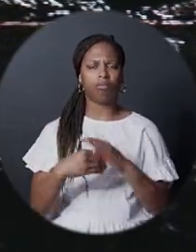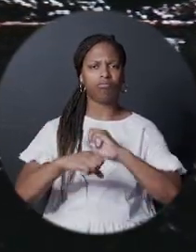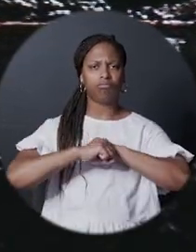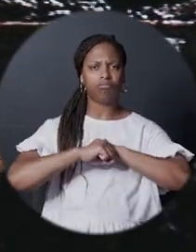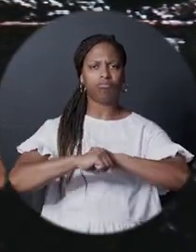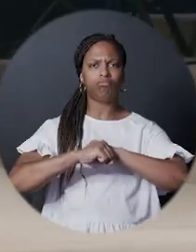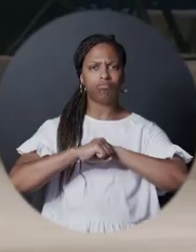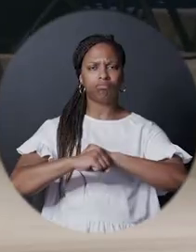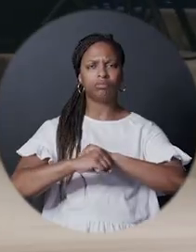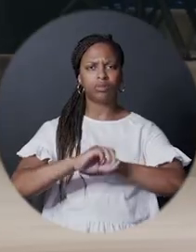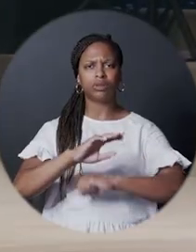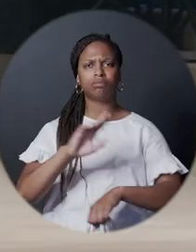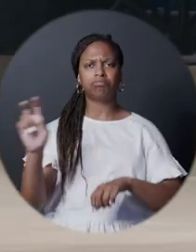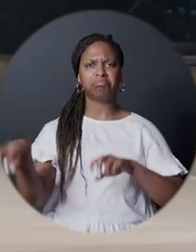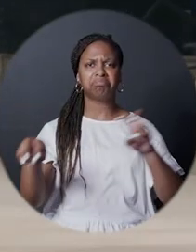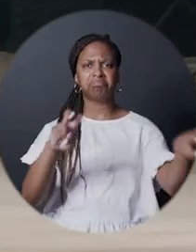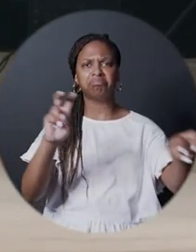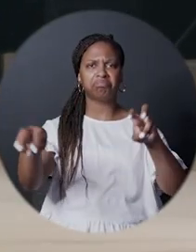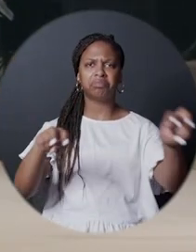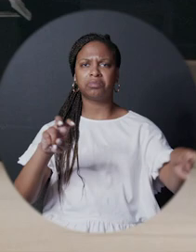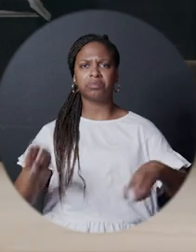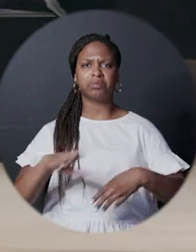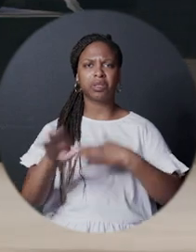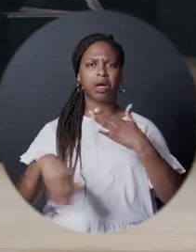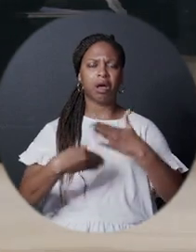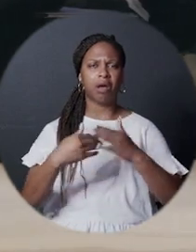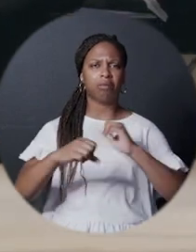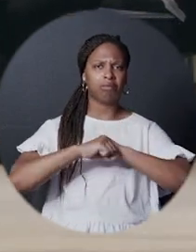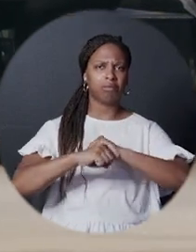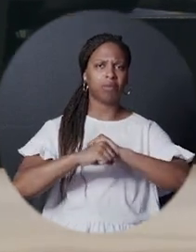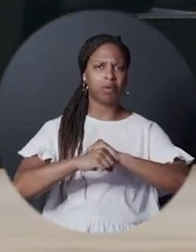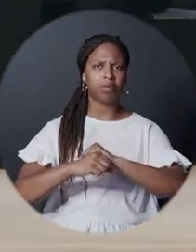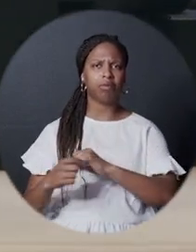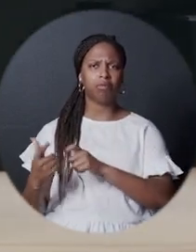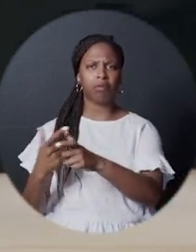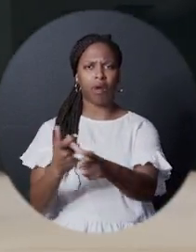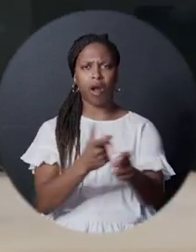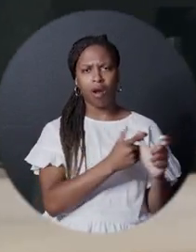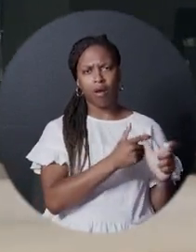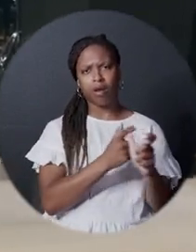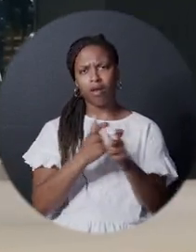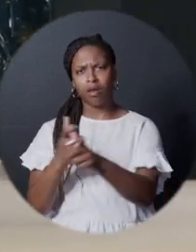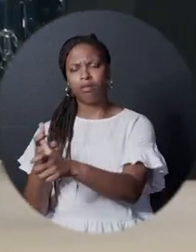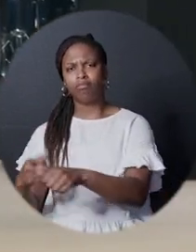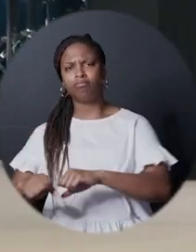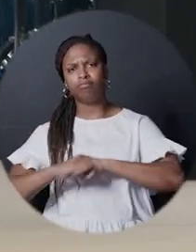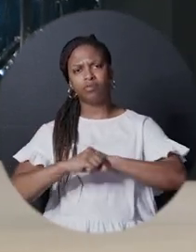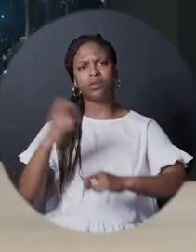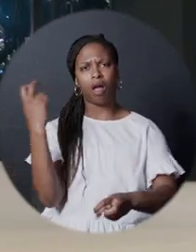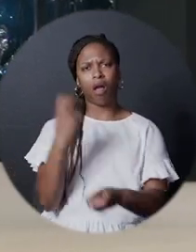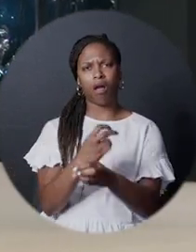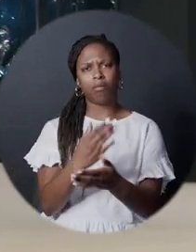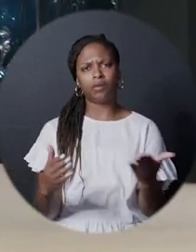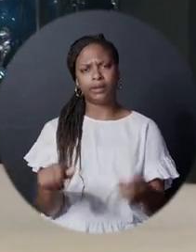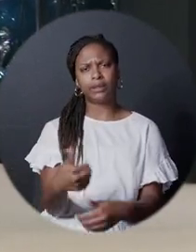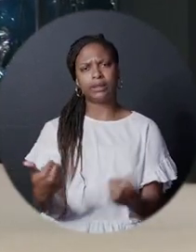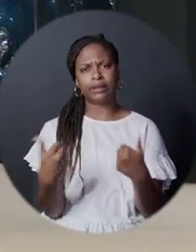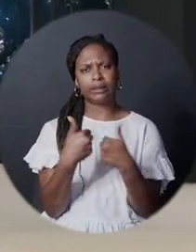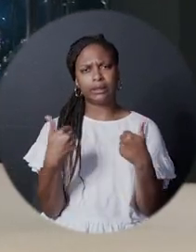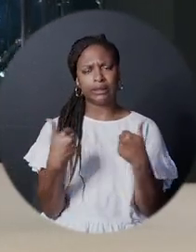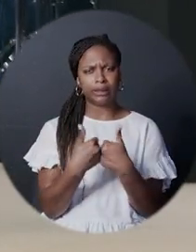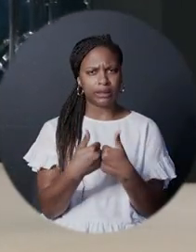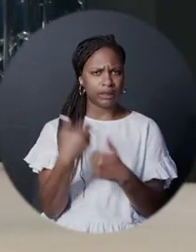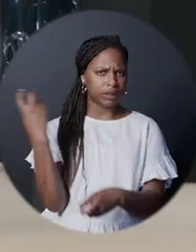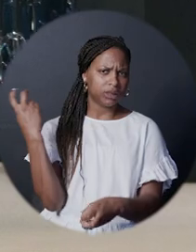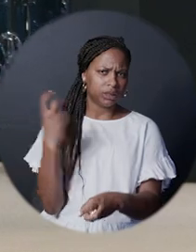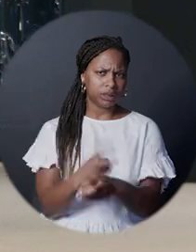And so we're all defensive all over the place. We're all defensive and we're running around. And defense is the hardest